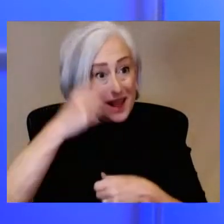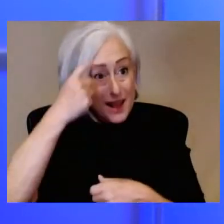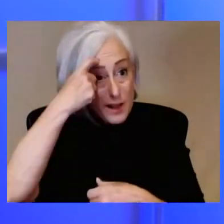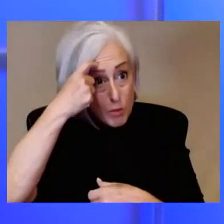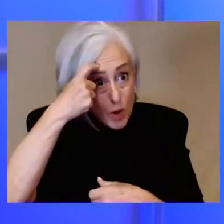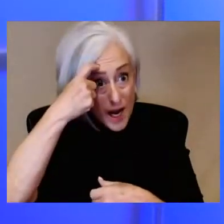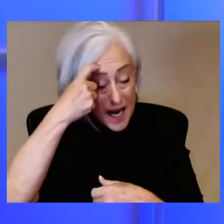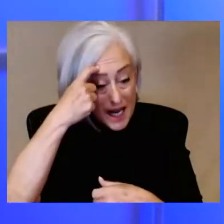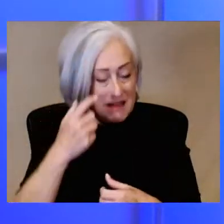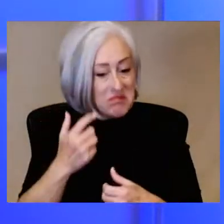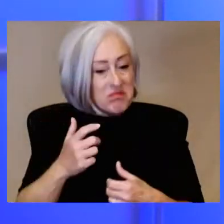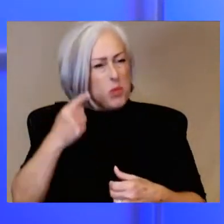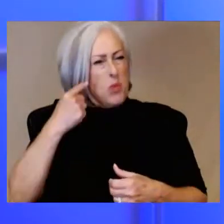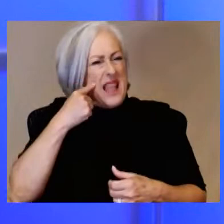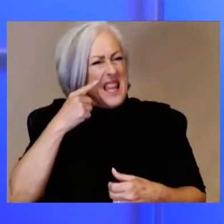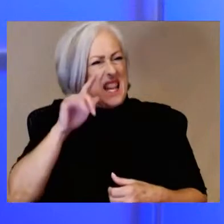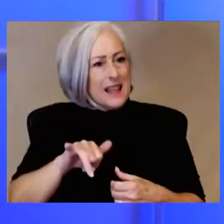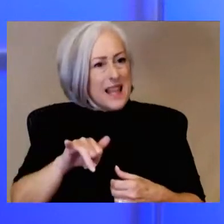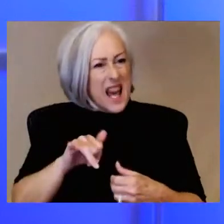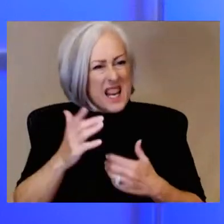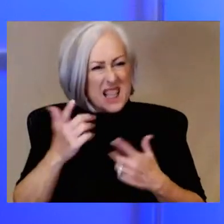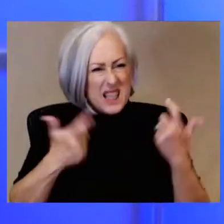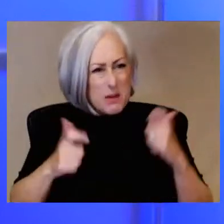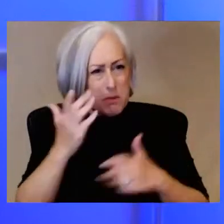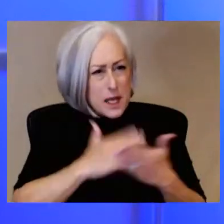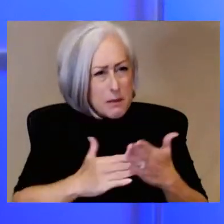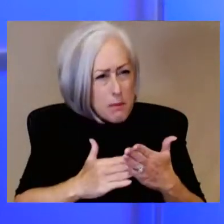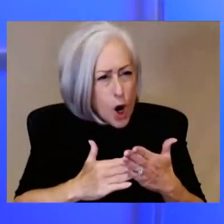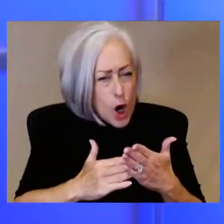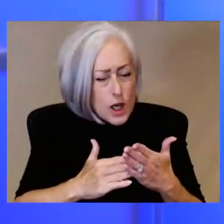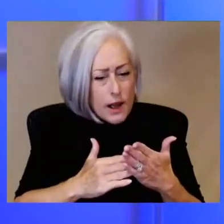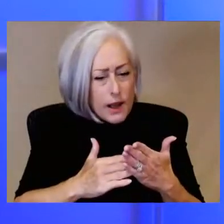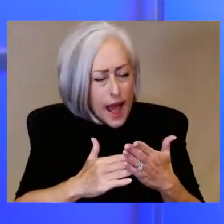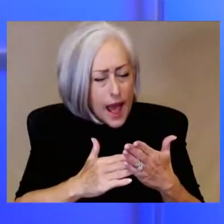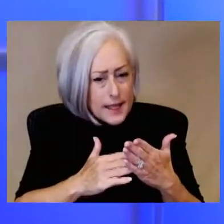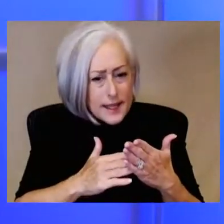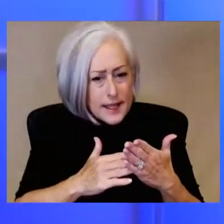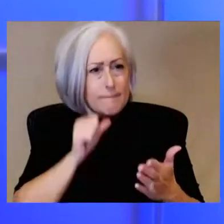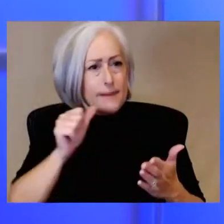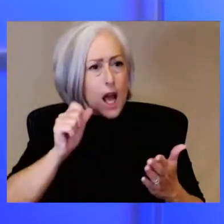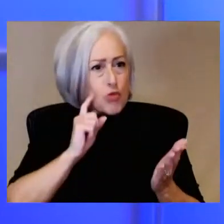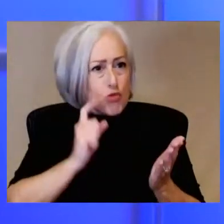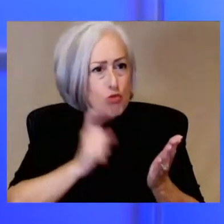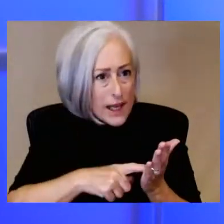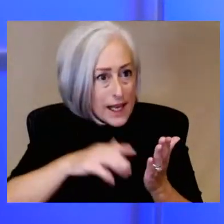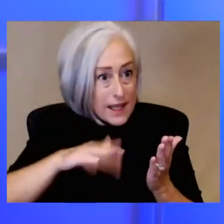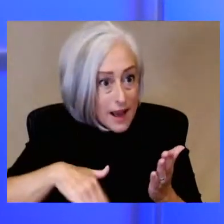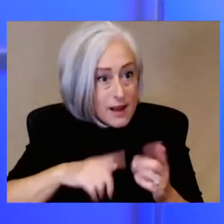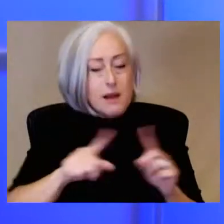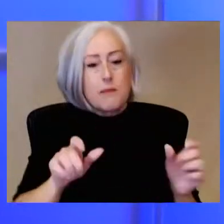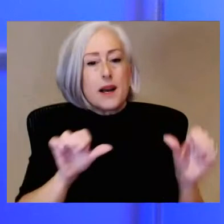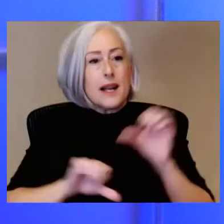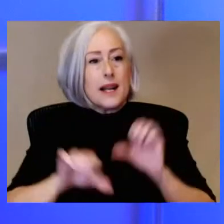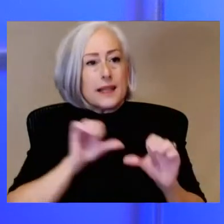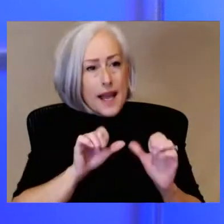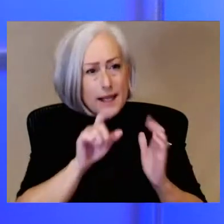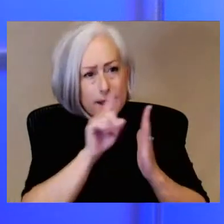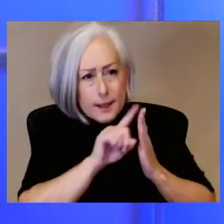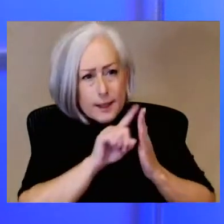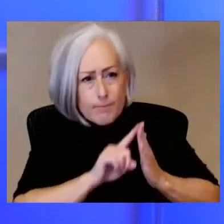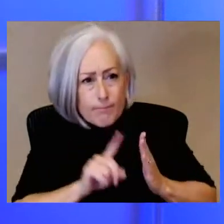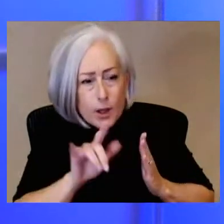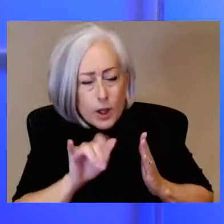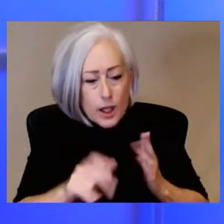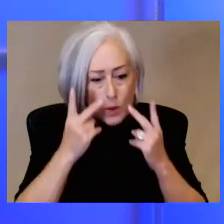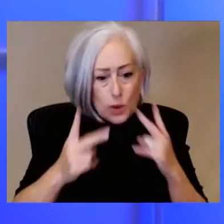unrecognized part of the disease that our scientists are really leading the world on understanding. How does metabolism and brain changes